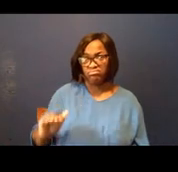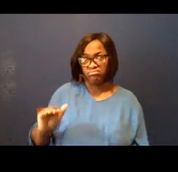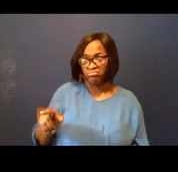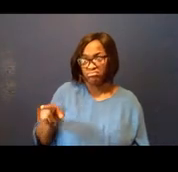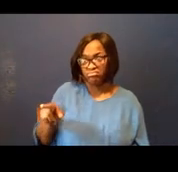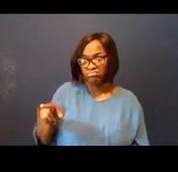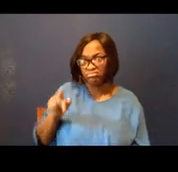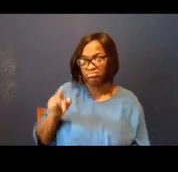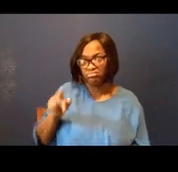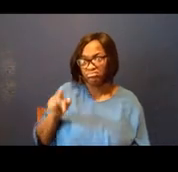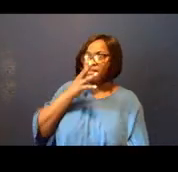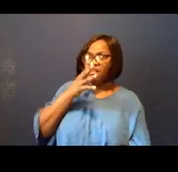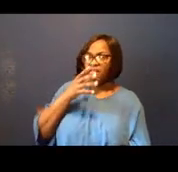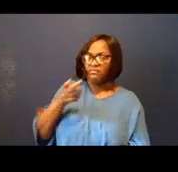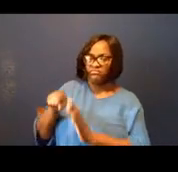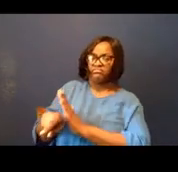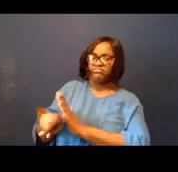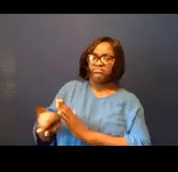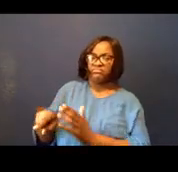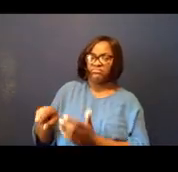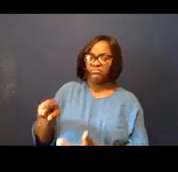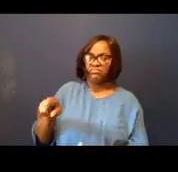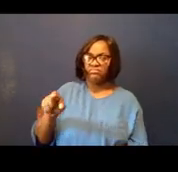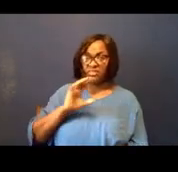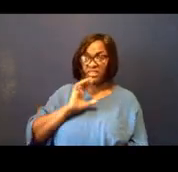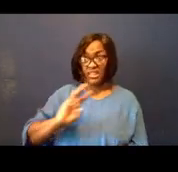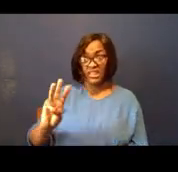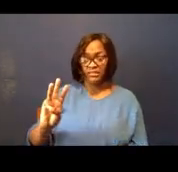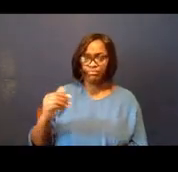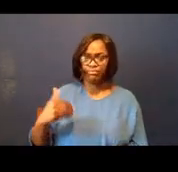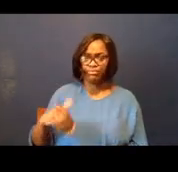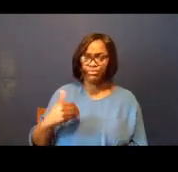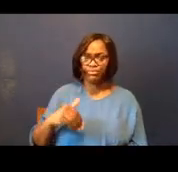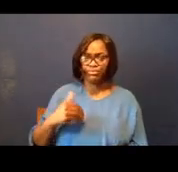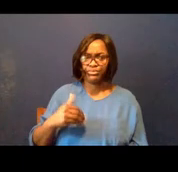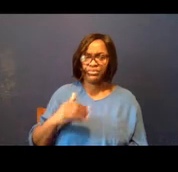the guilty party